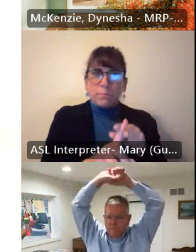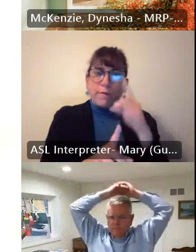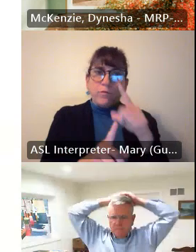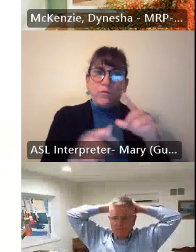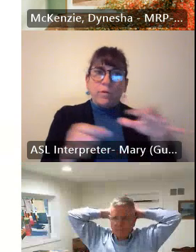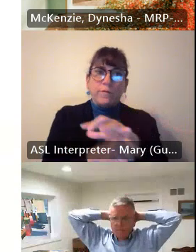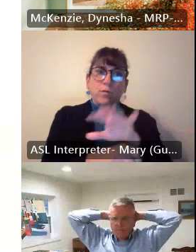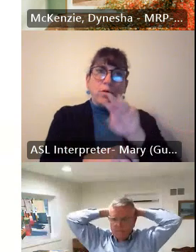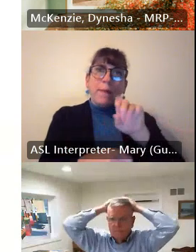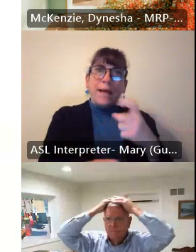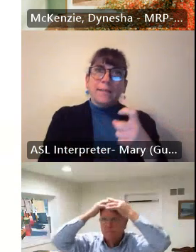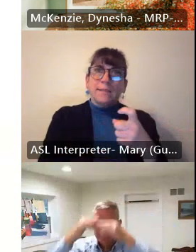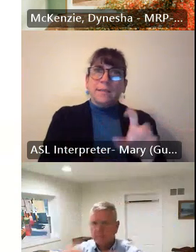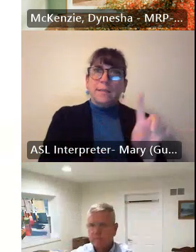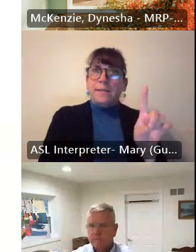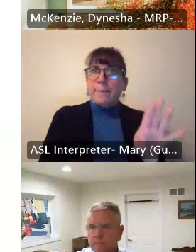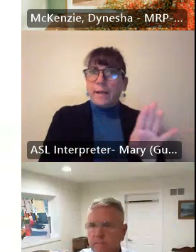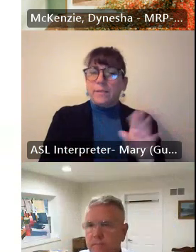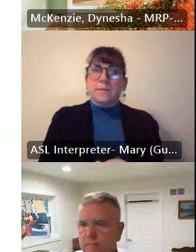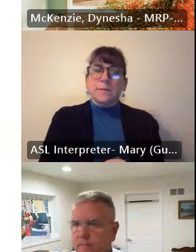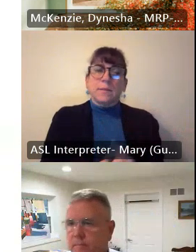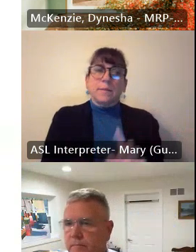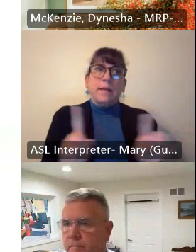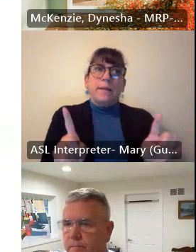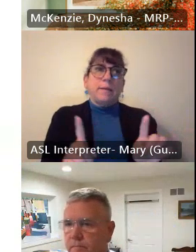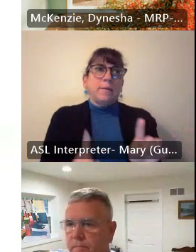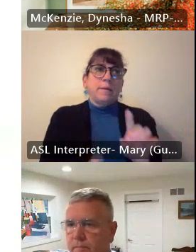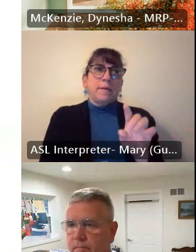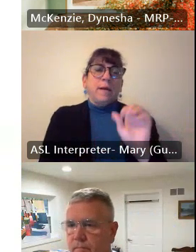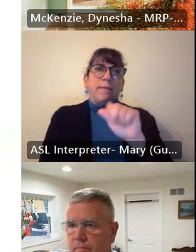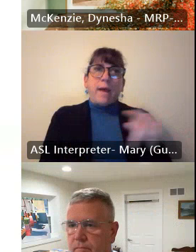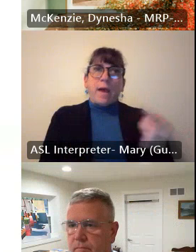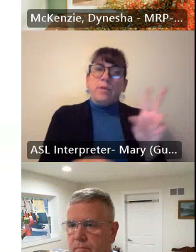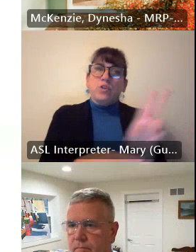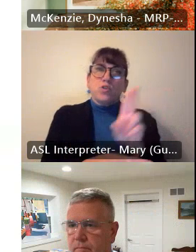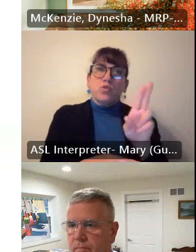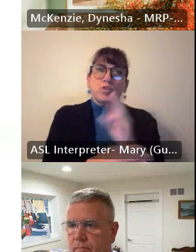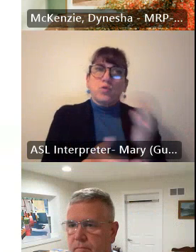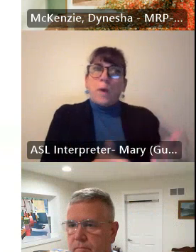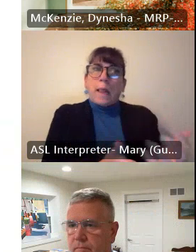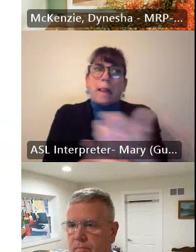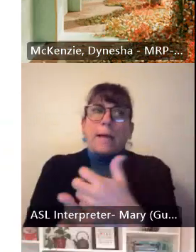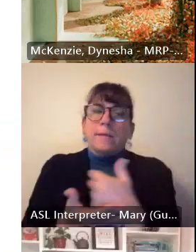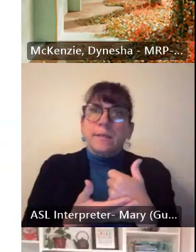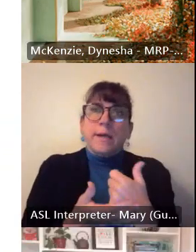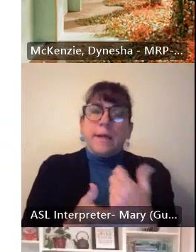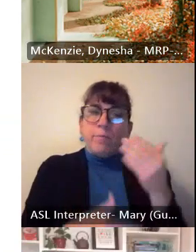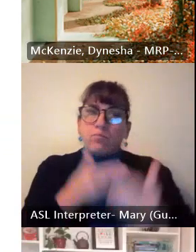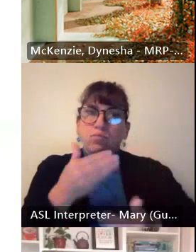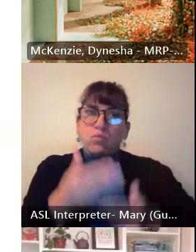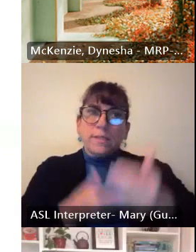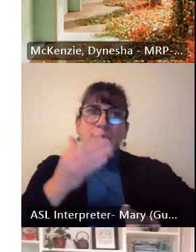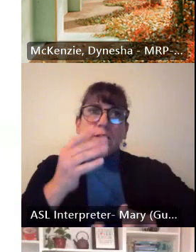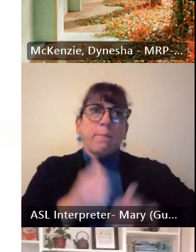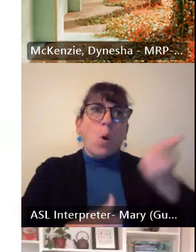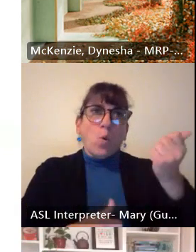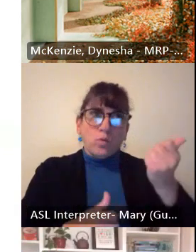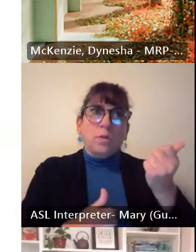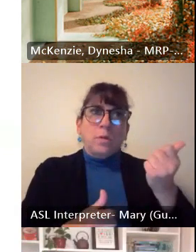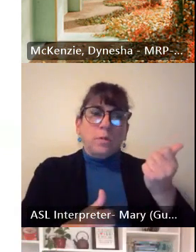Max database. But it's the application that is used to collect and process the vast majority